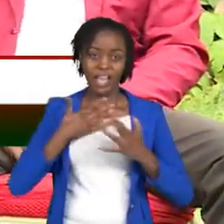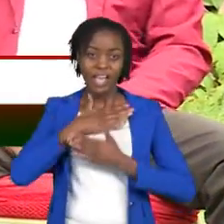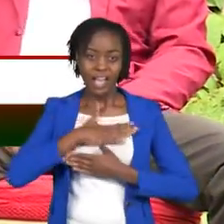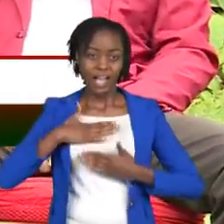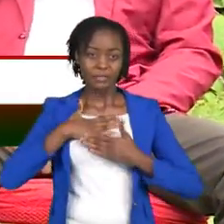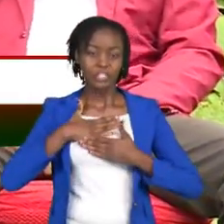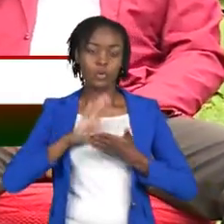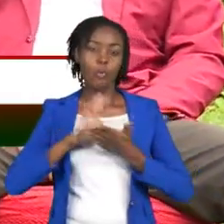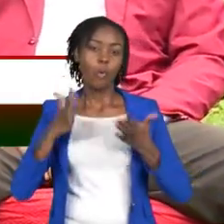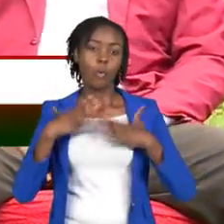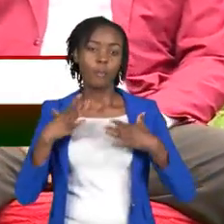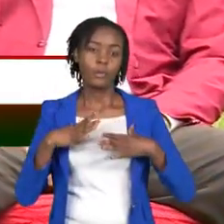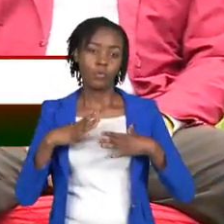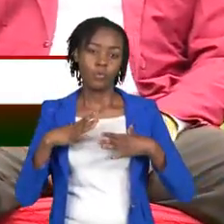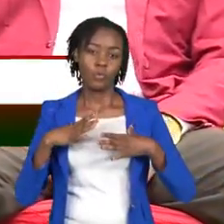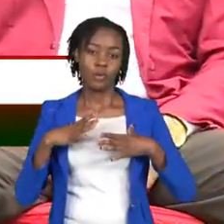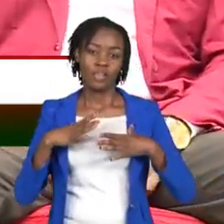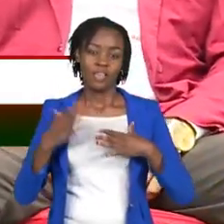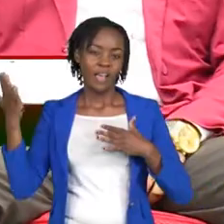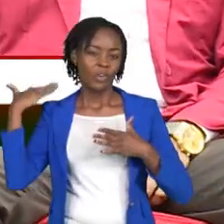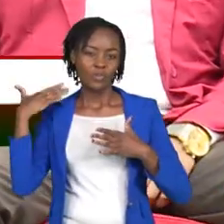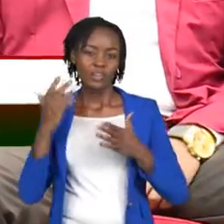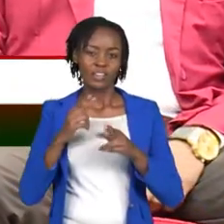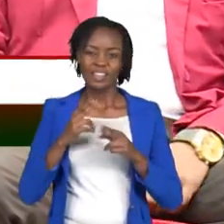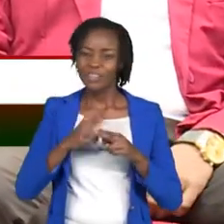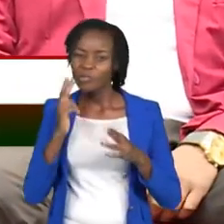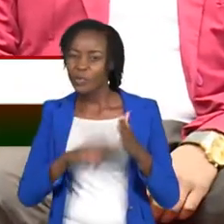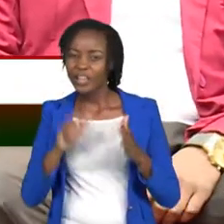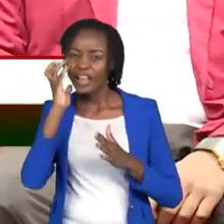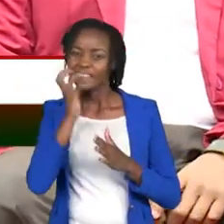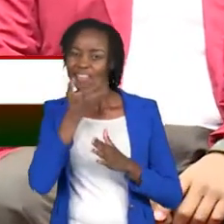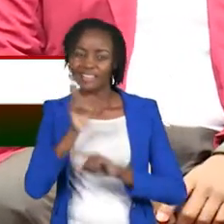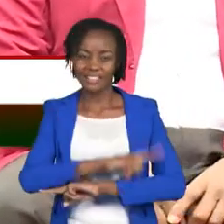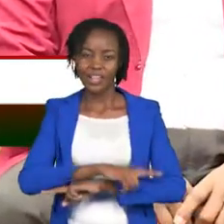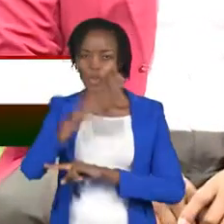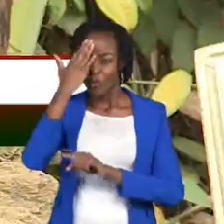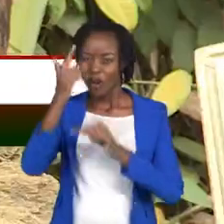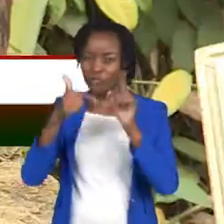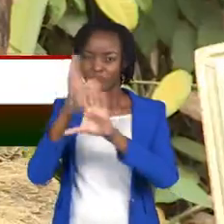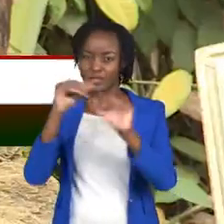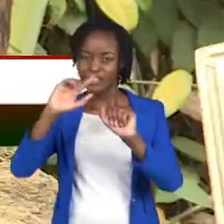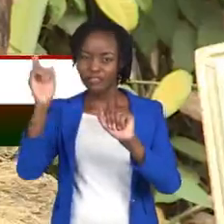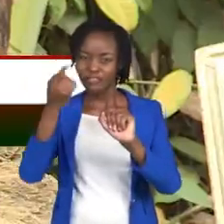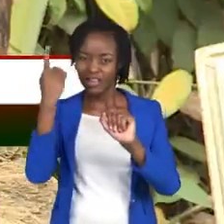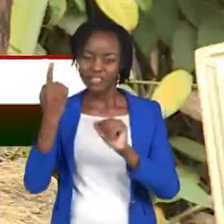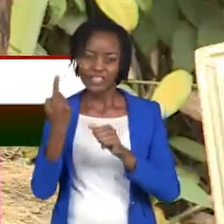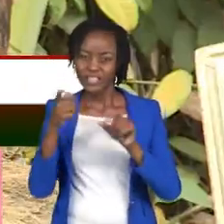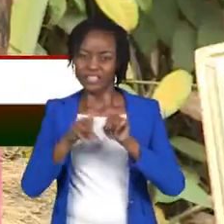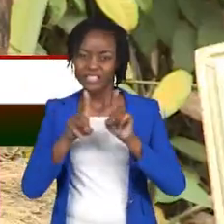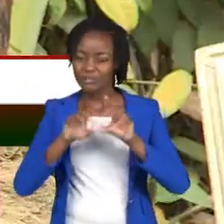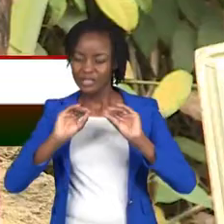something for the country. Before it was Kenyatta Day, so we just knew about our president, the first president, and we were being taught in school,